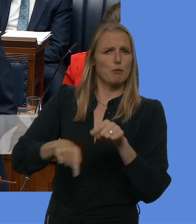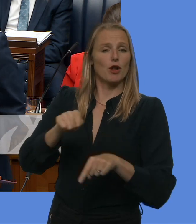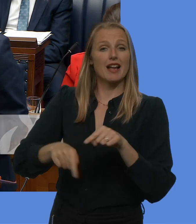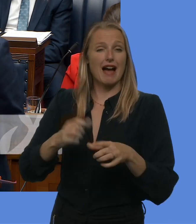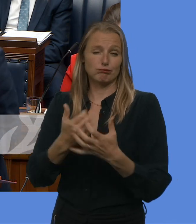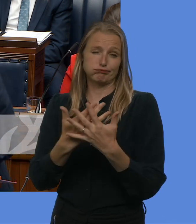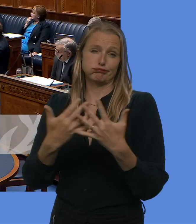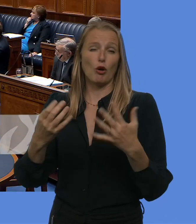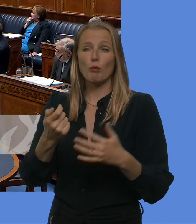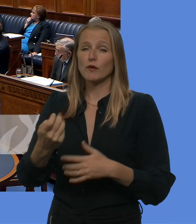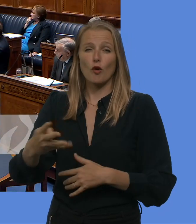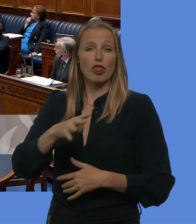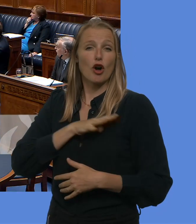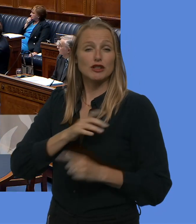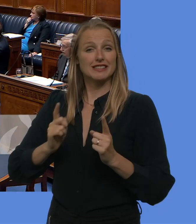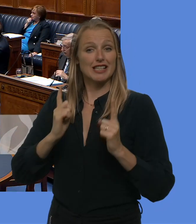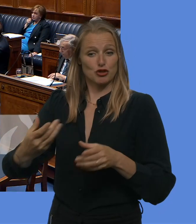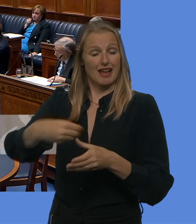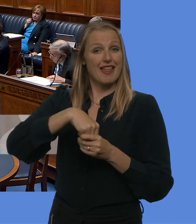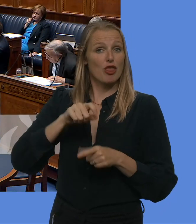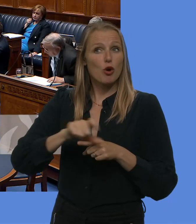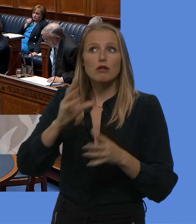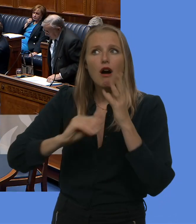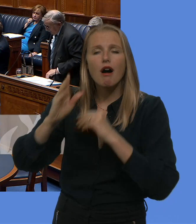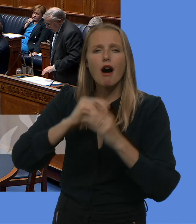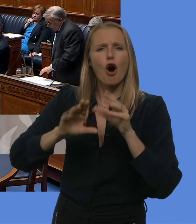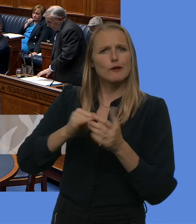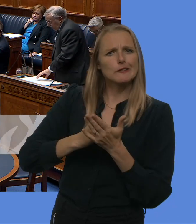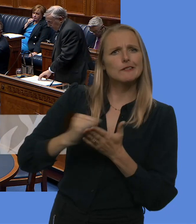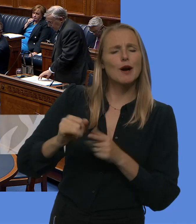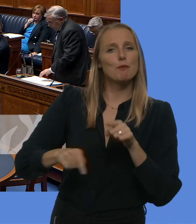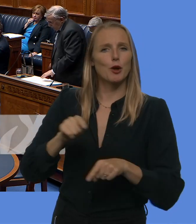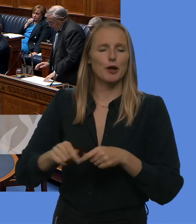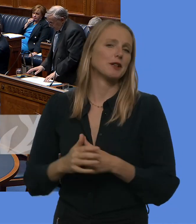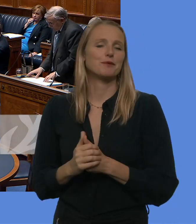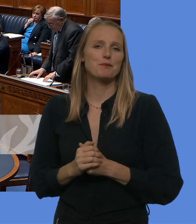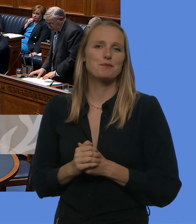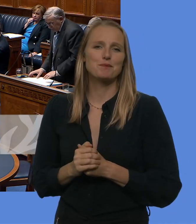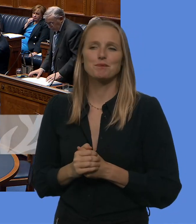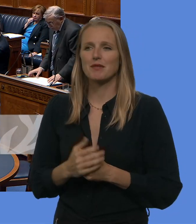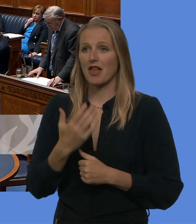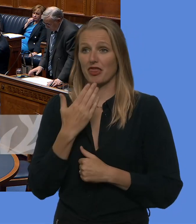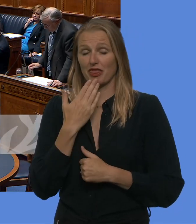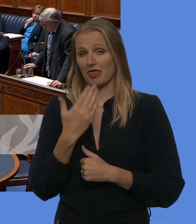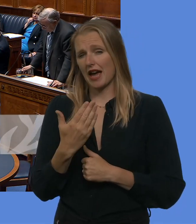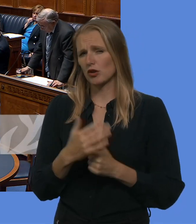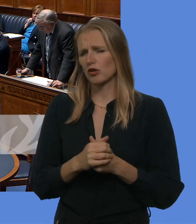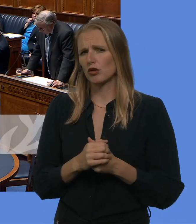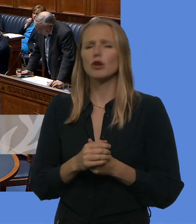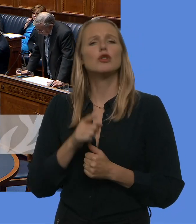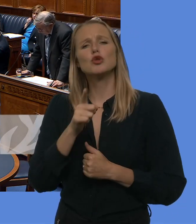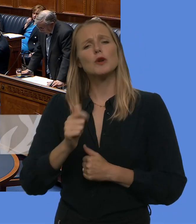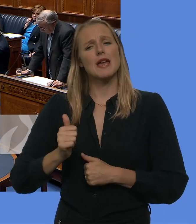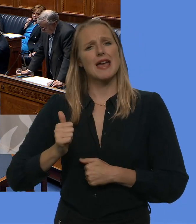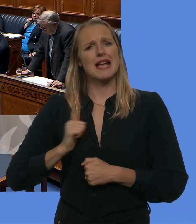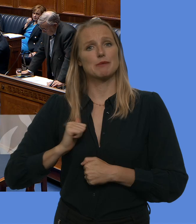3,848 educationalists. Mr. Chambers. Speaker. Minister, thank you for that answer. Does the Minister anticipate that